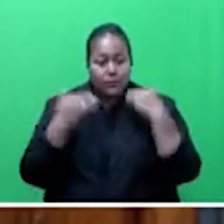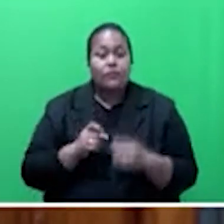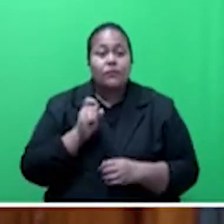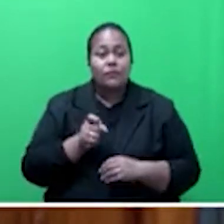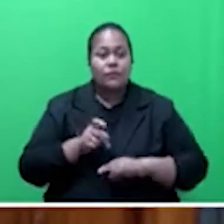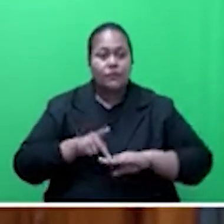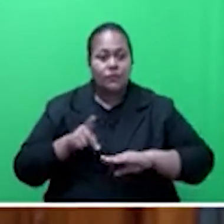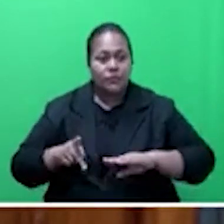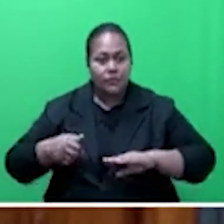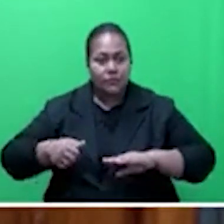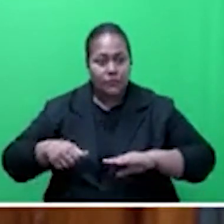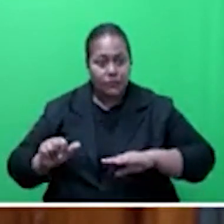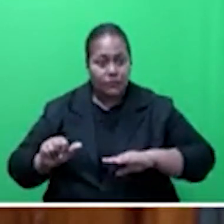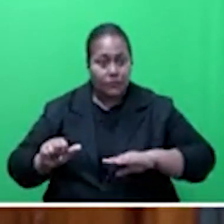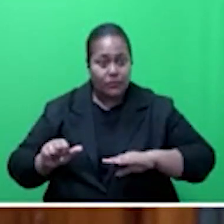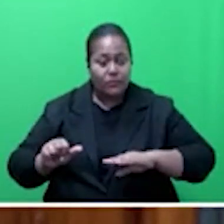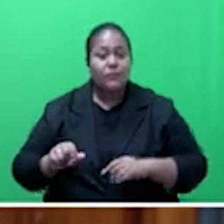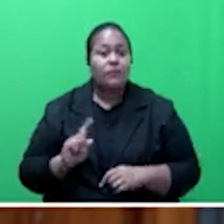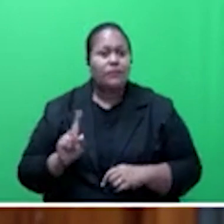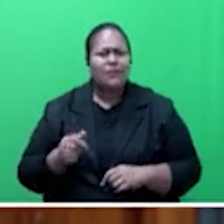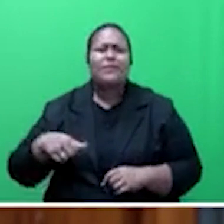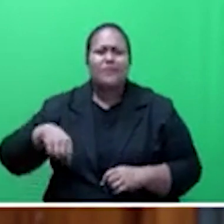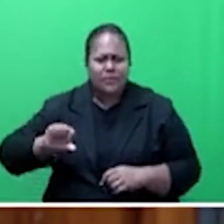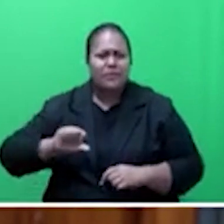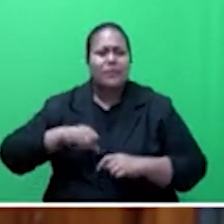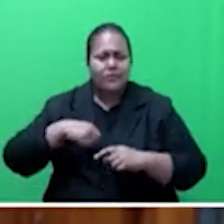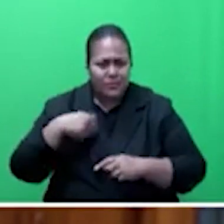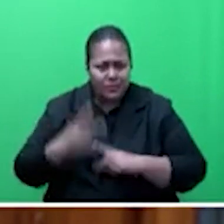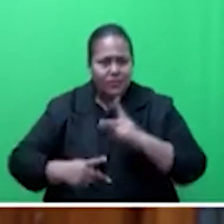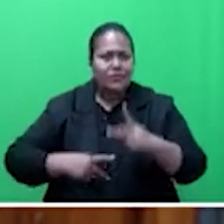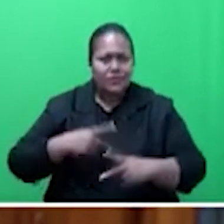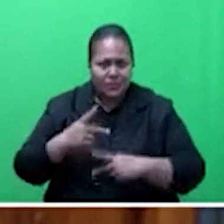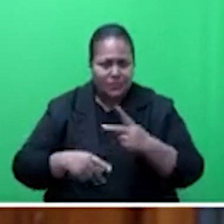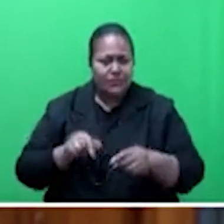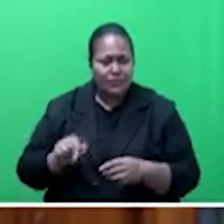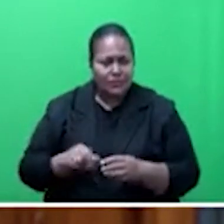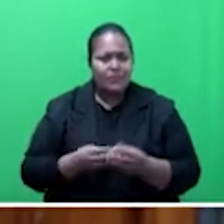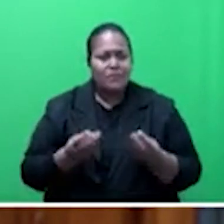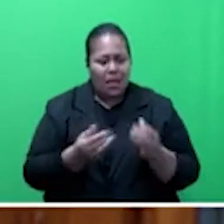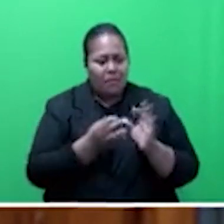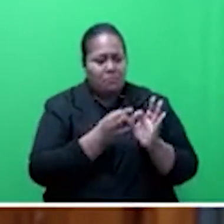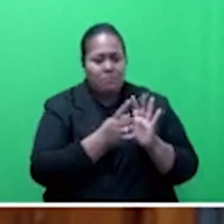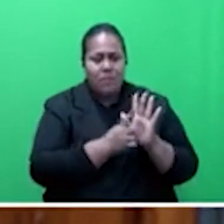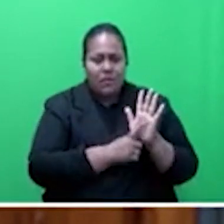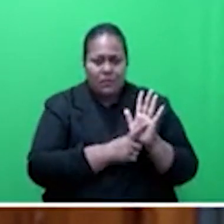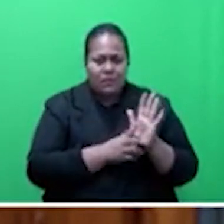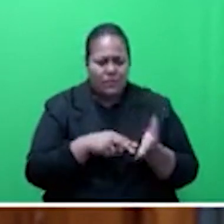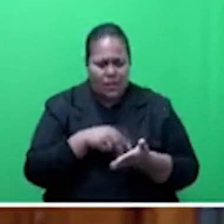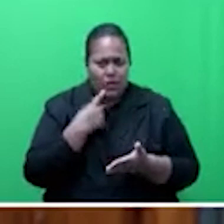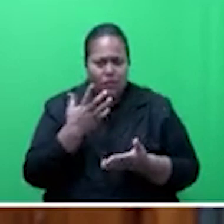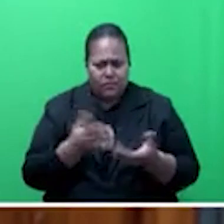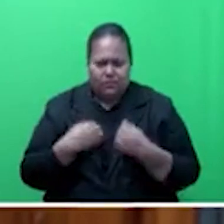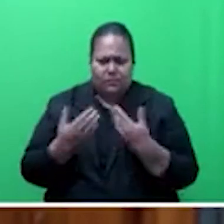Parliament was allowed to just use the process of the money bill under the standing orders that is provided for, then we'd